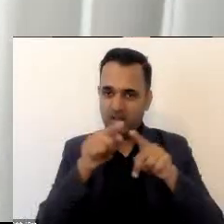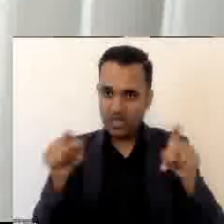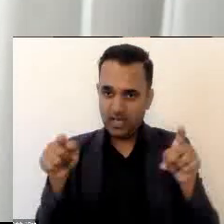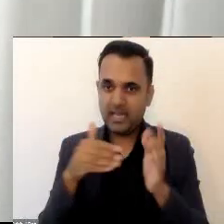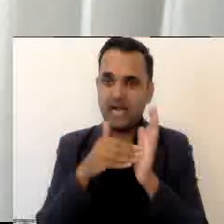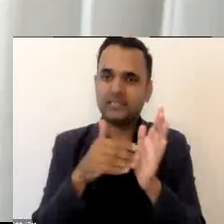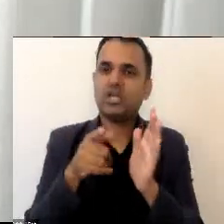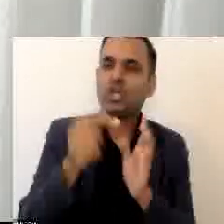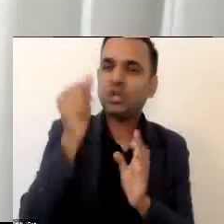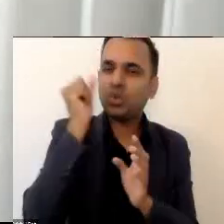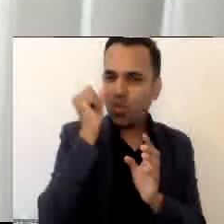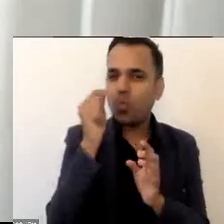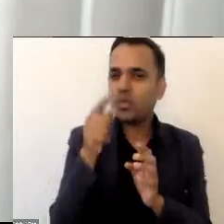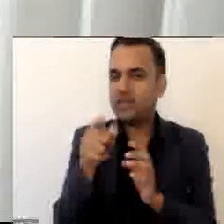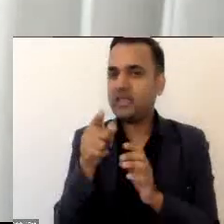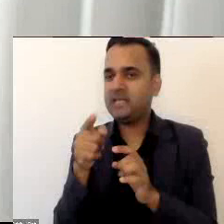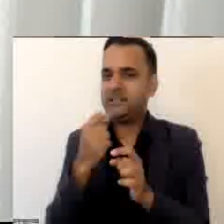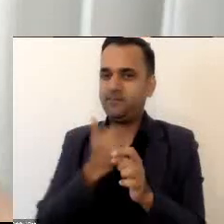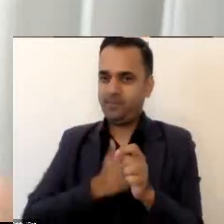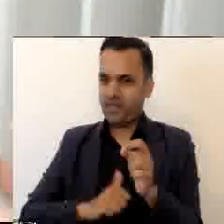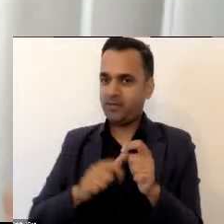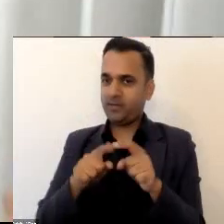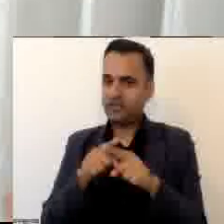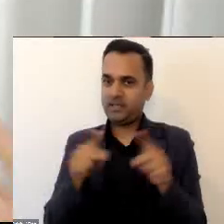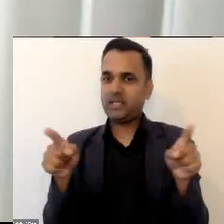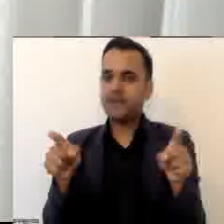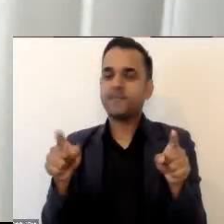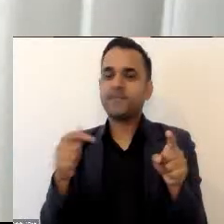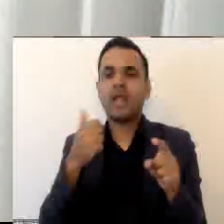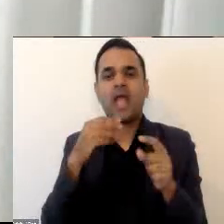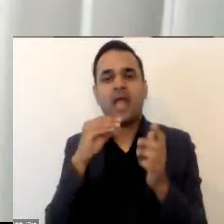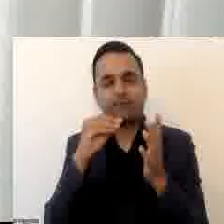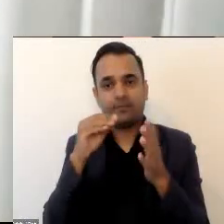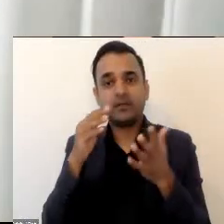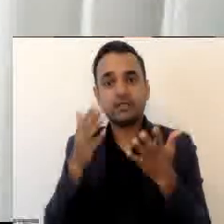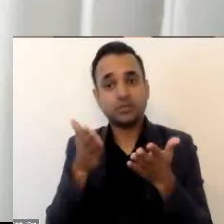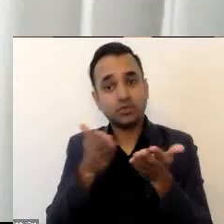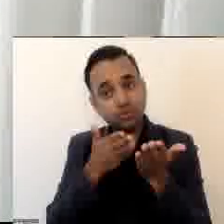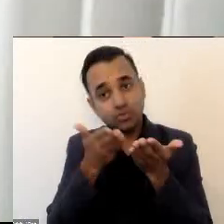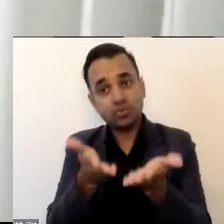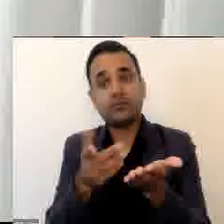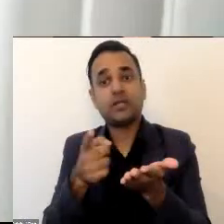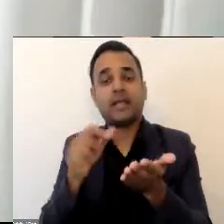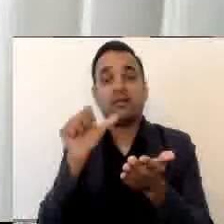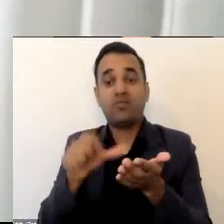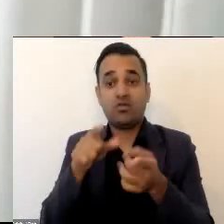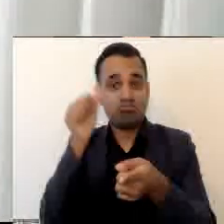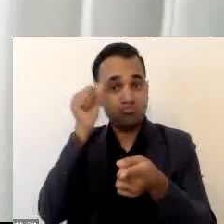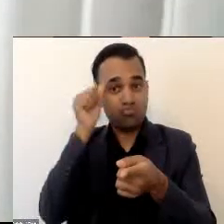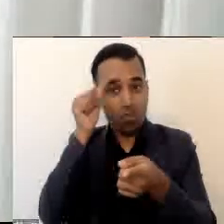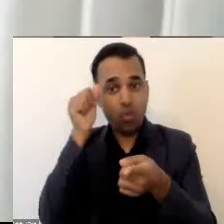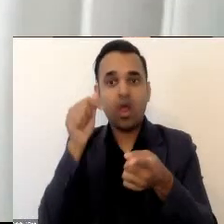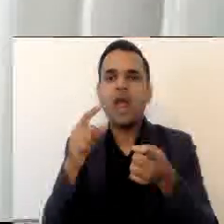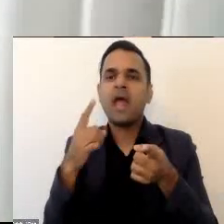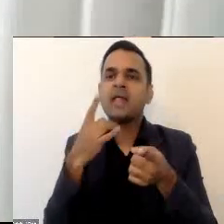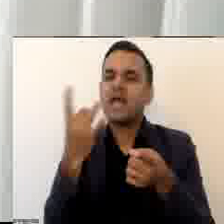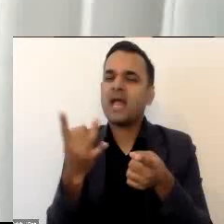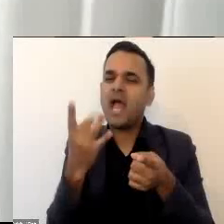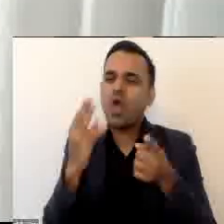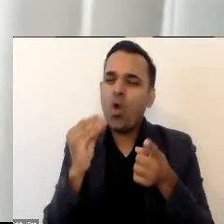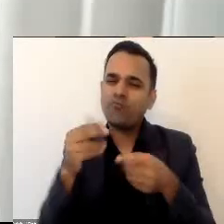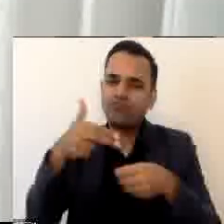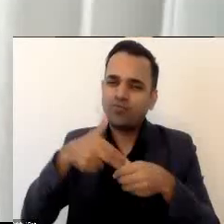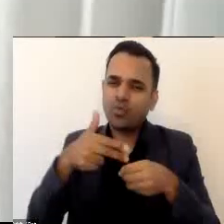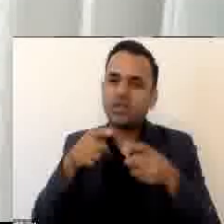bias, or, you know, that's the kind of messages that the women virtual assistants would say. But on the other hand, we also looked at the other